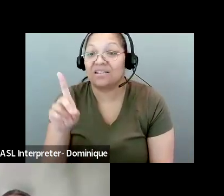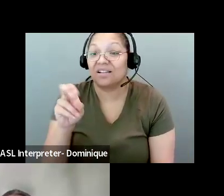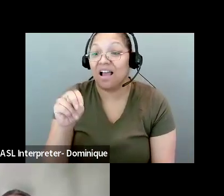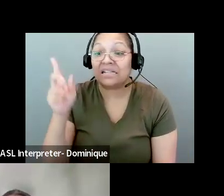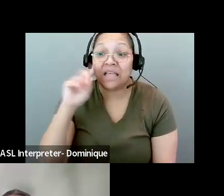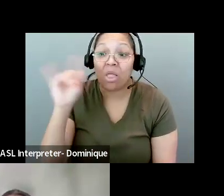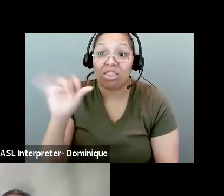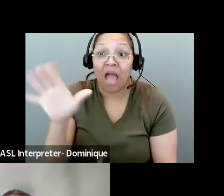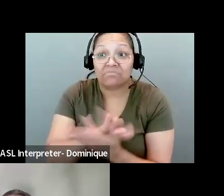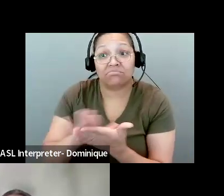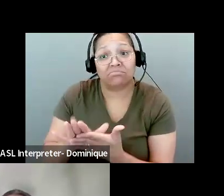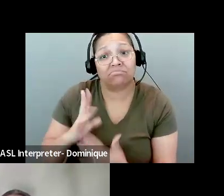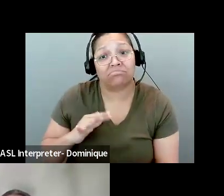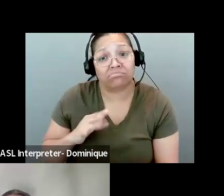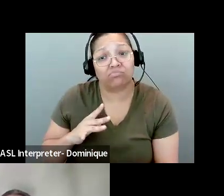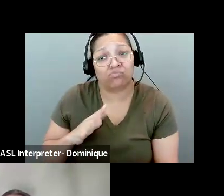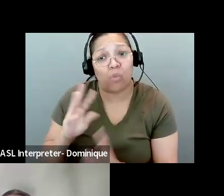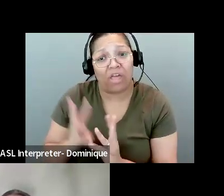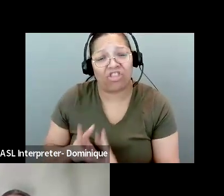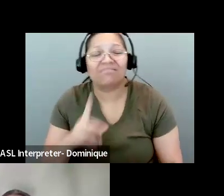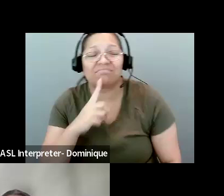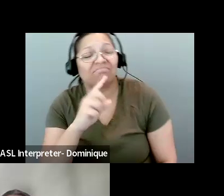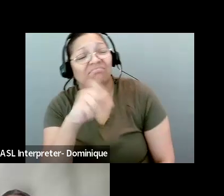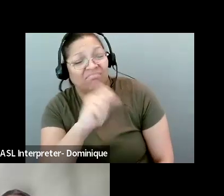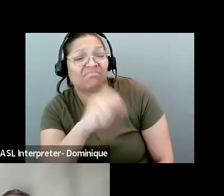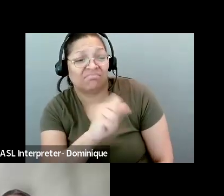though, so that's good. Yes, yes.